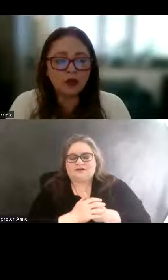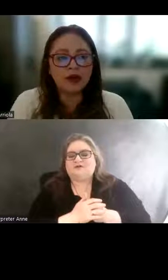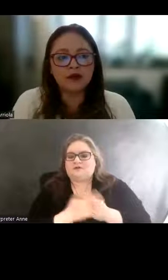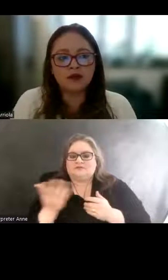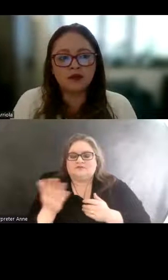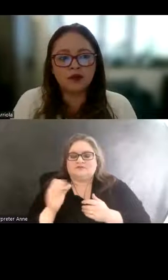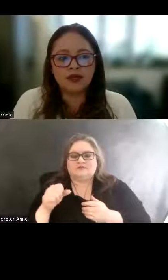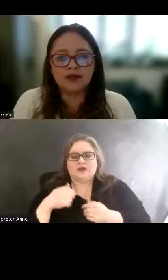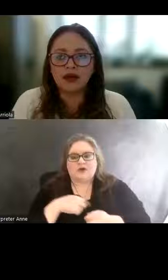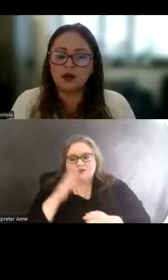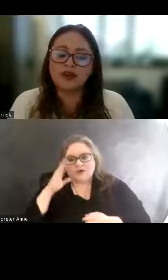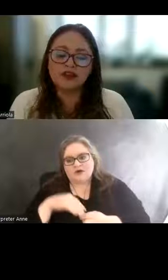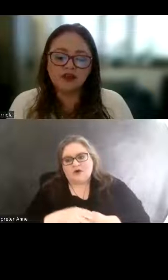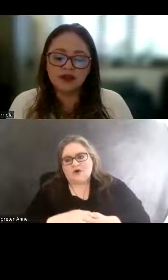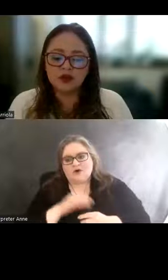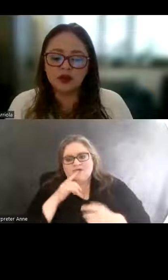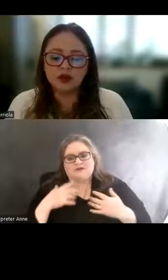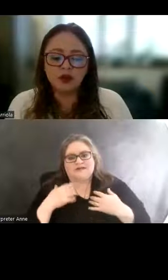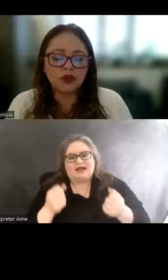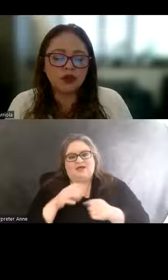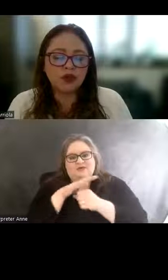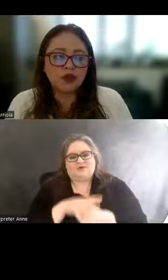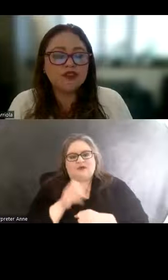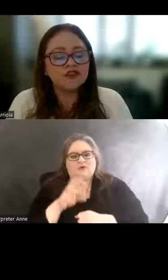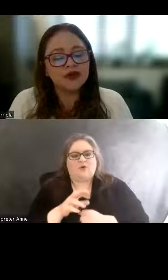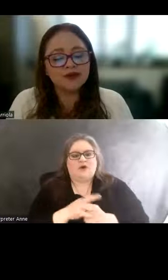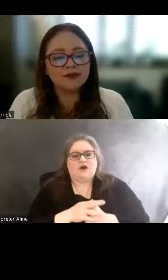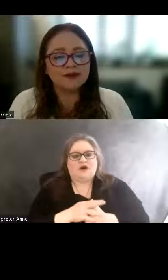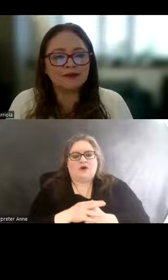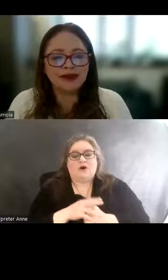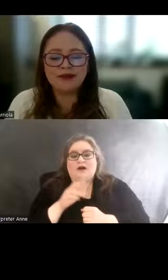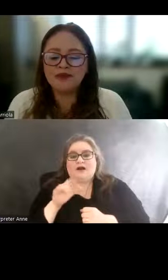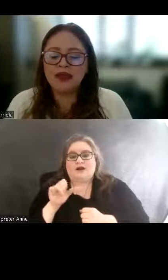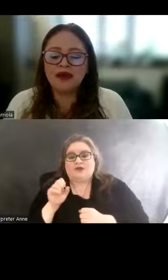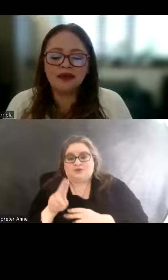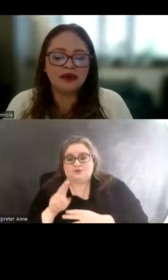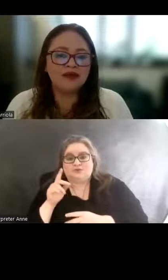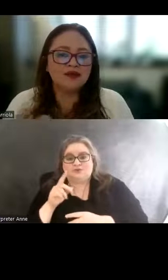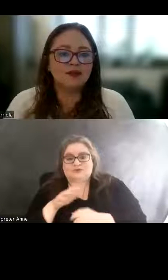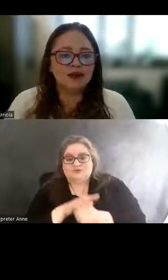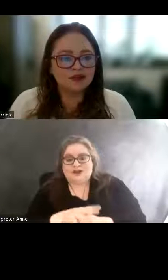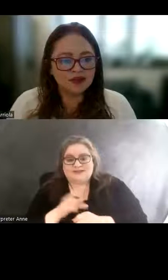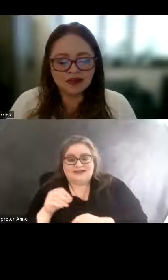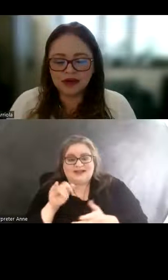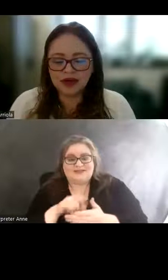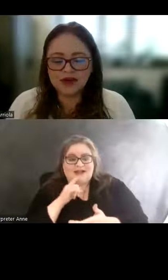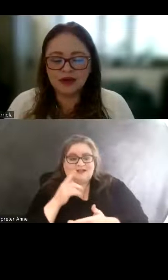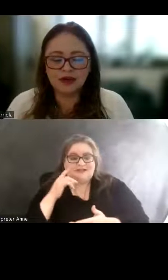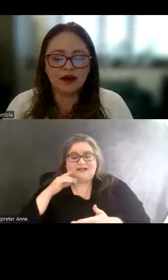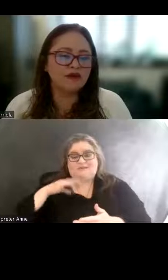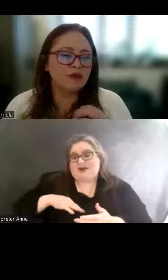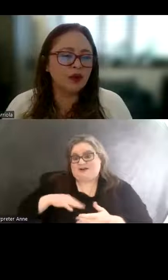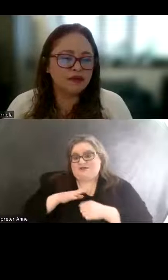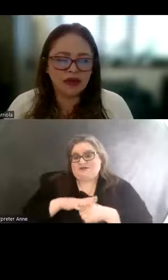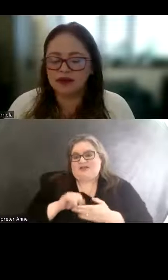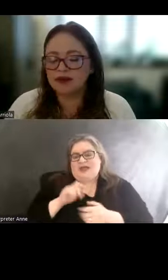we know that there is healthy stress or youth stress, right? And that is the beneficial stress that can